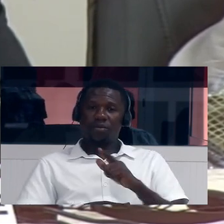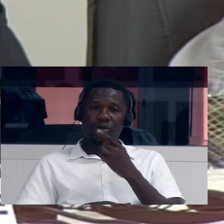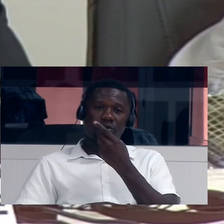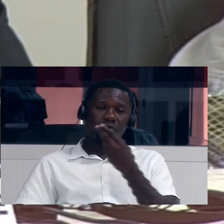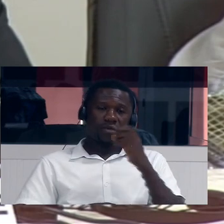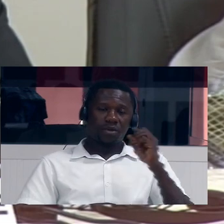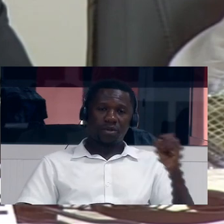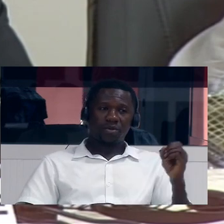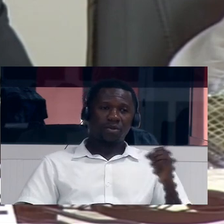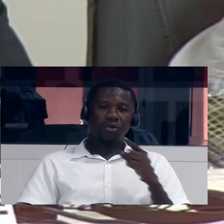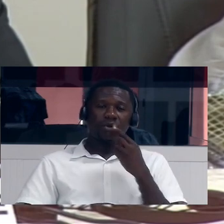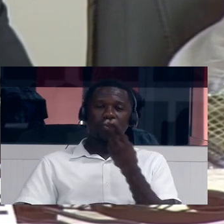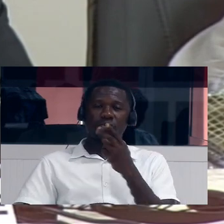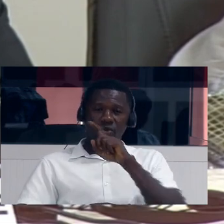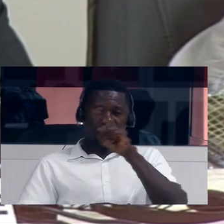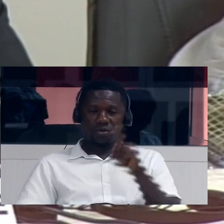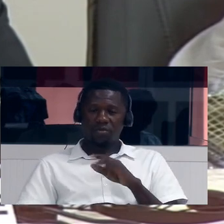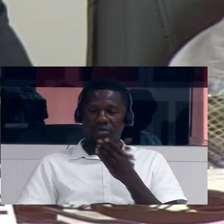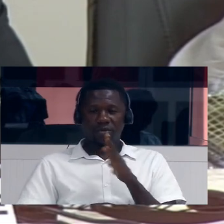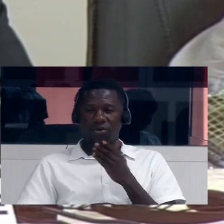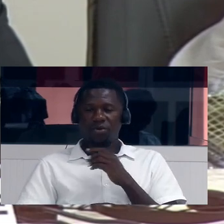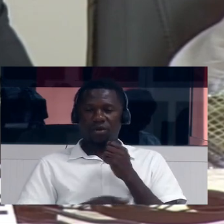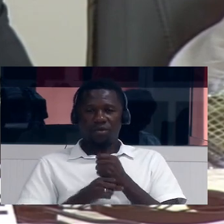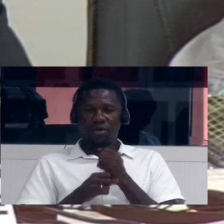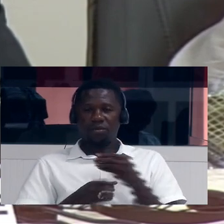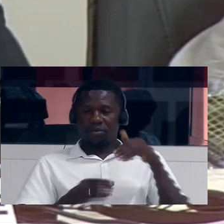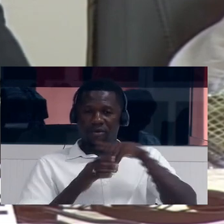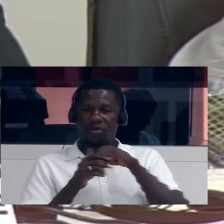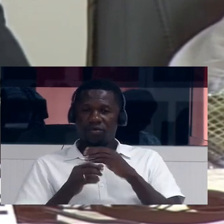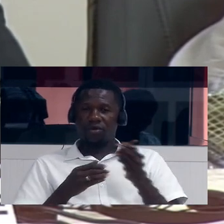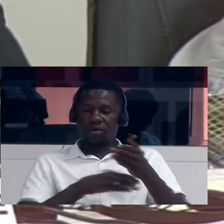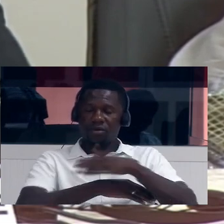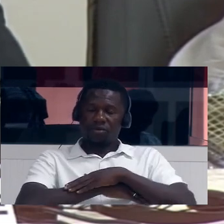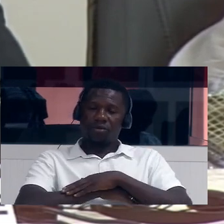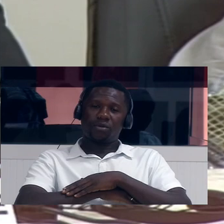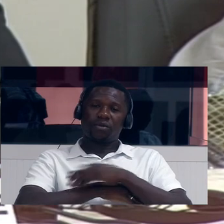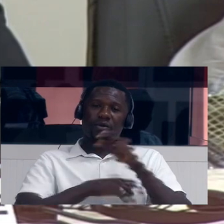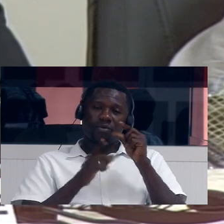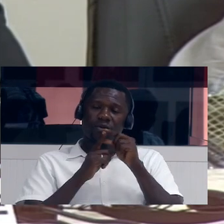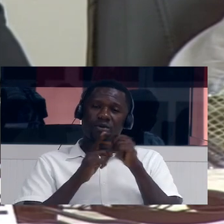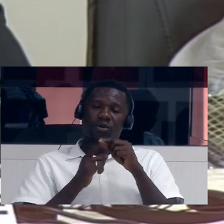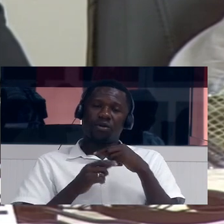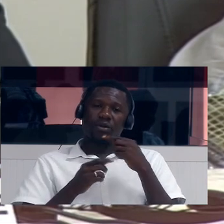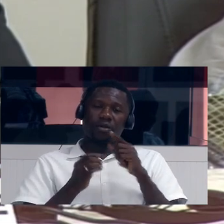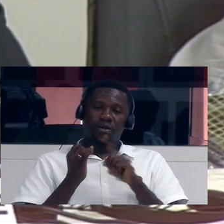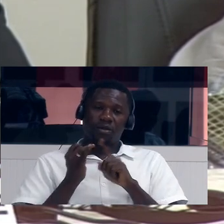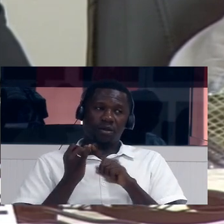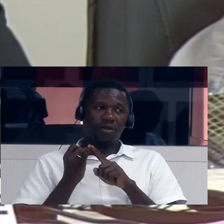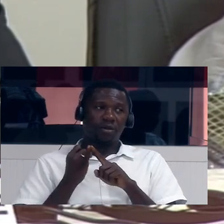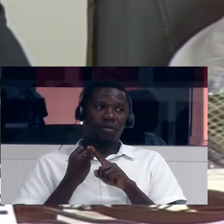2000, just two questions, maybe you can make them part of your closing remarks. And that is,